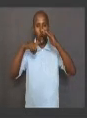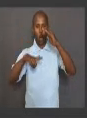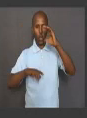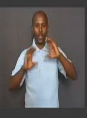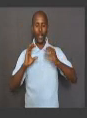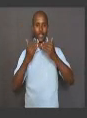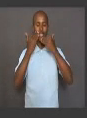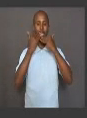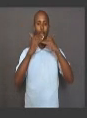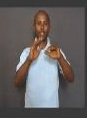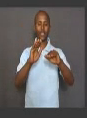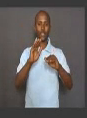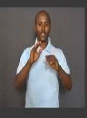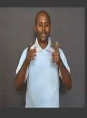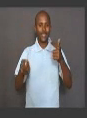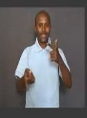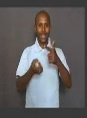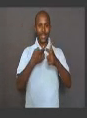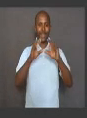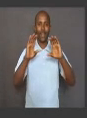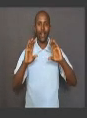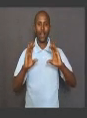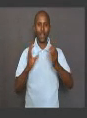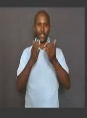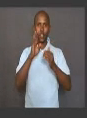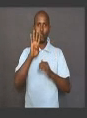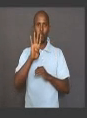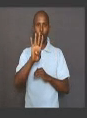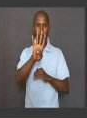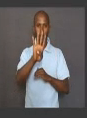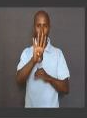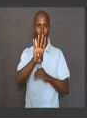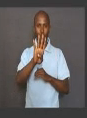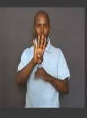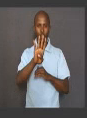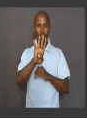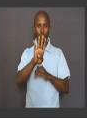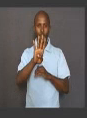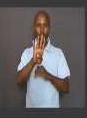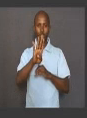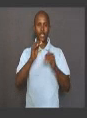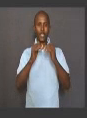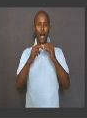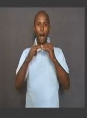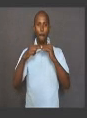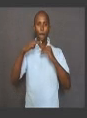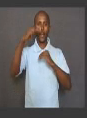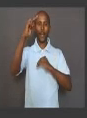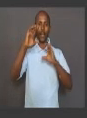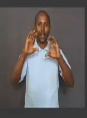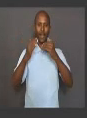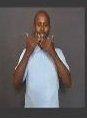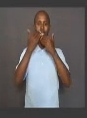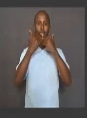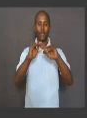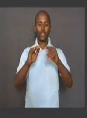class limit of the second class is 4. The upper class limit